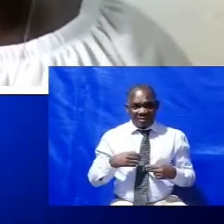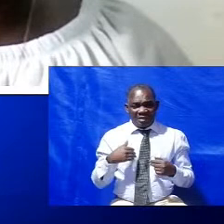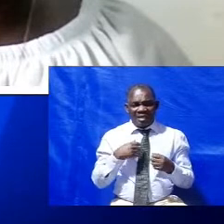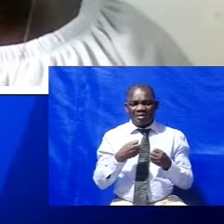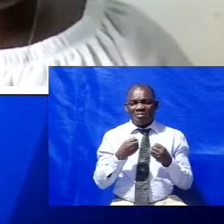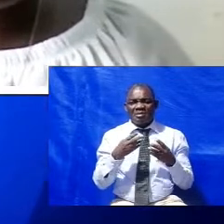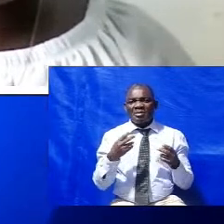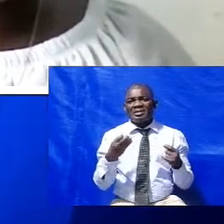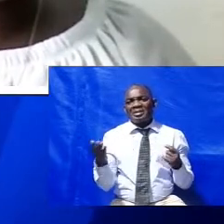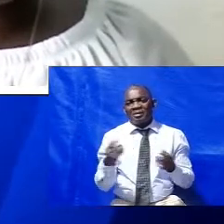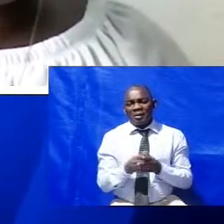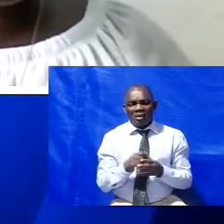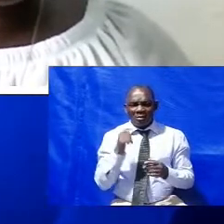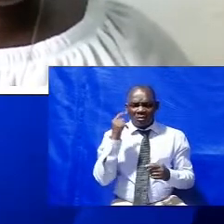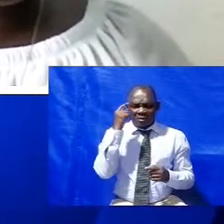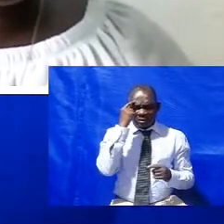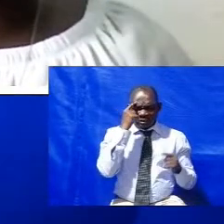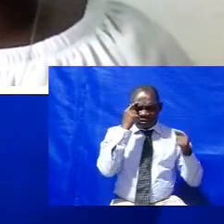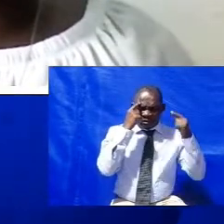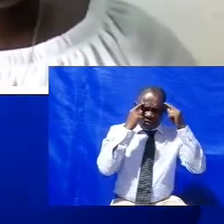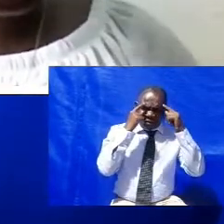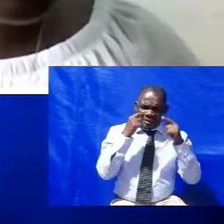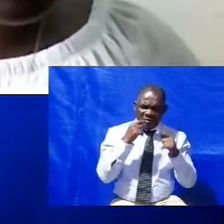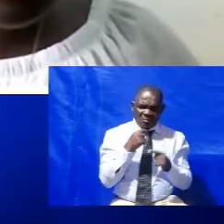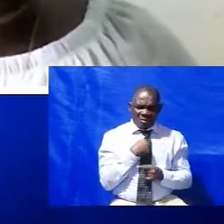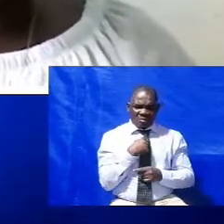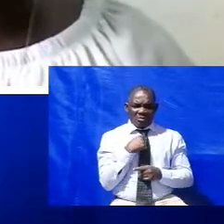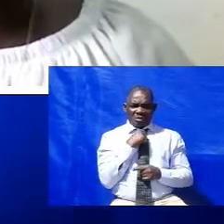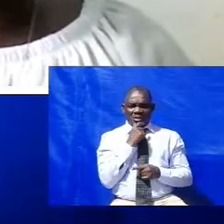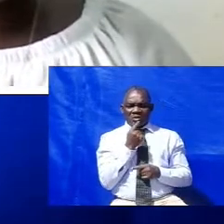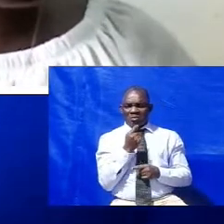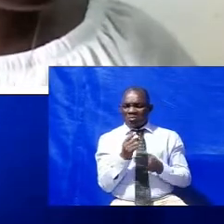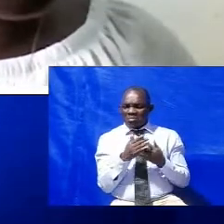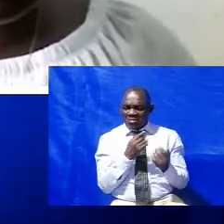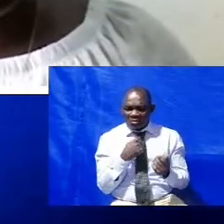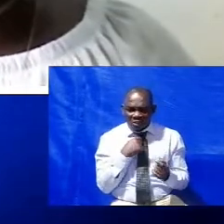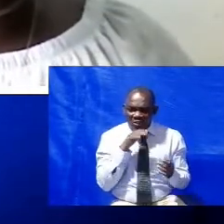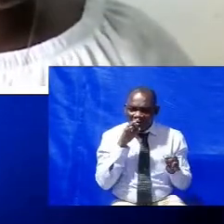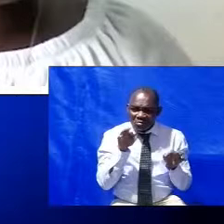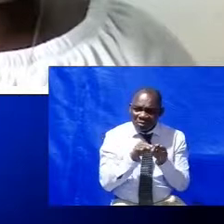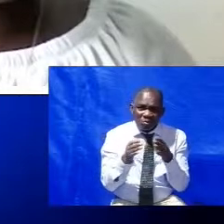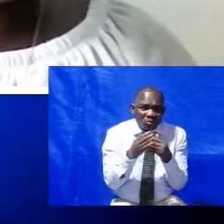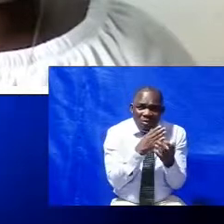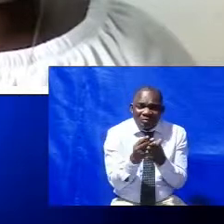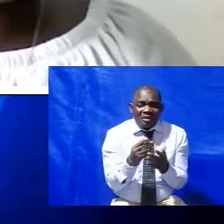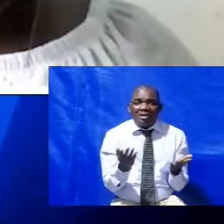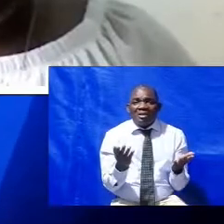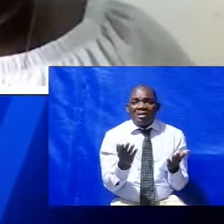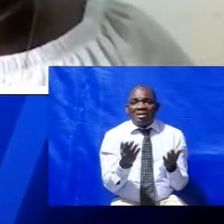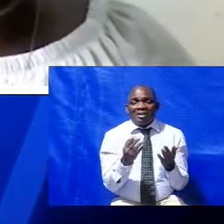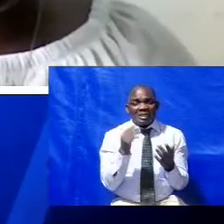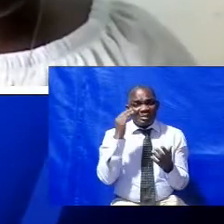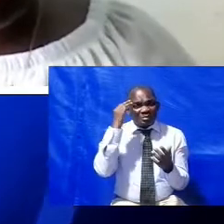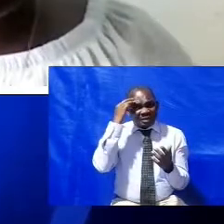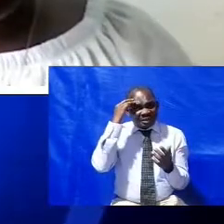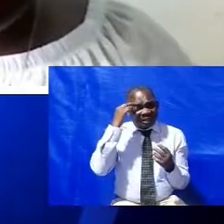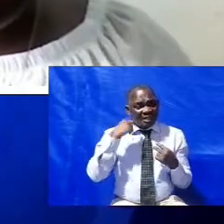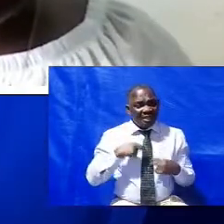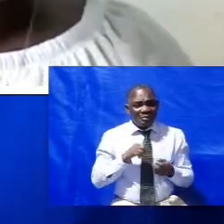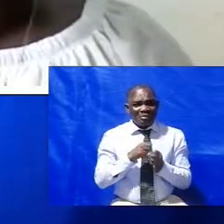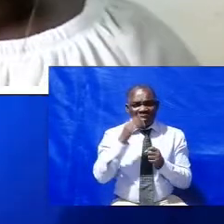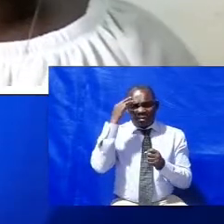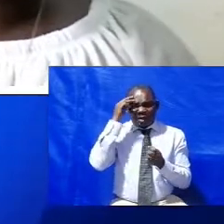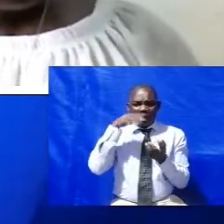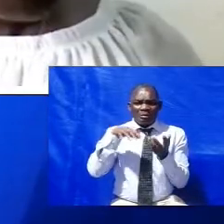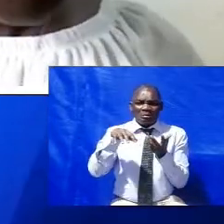health comes with a lot of things. You start thinking, I am not good enough. I am not whatever. I am not. I don't deserve this and that and the